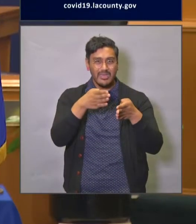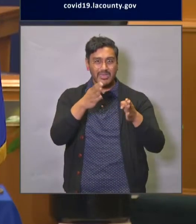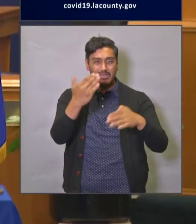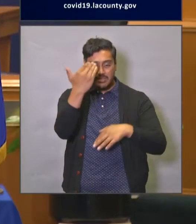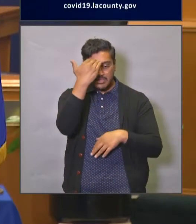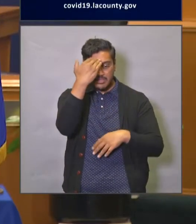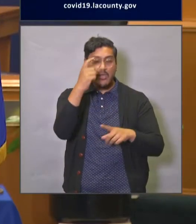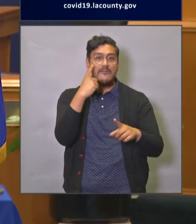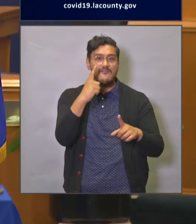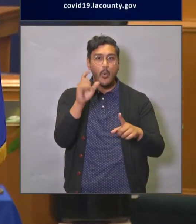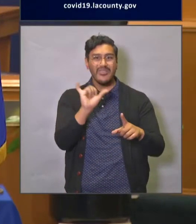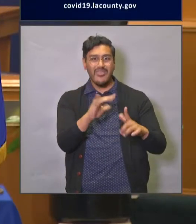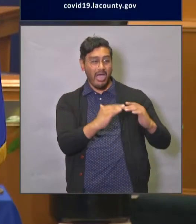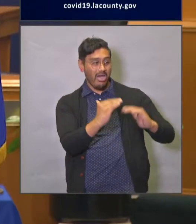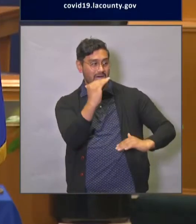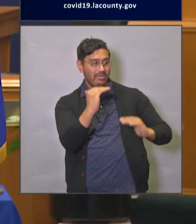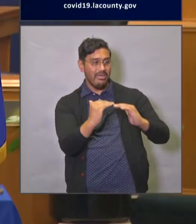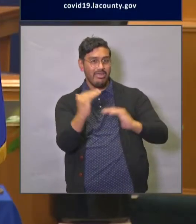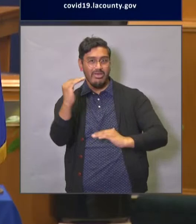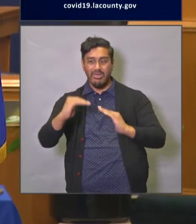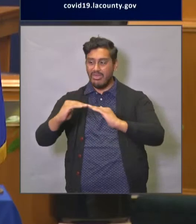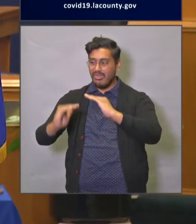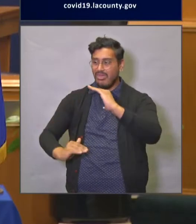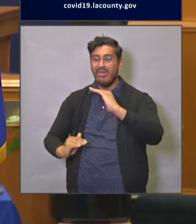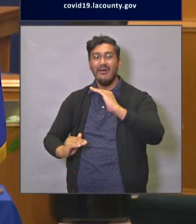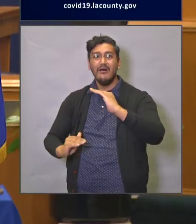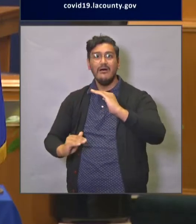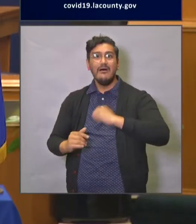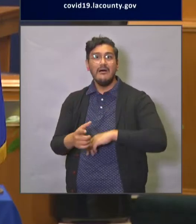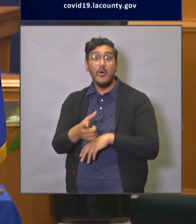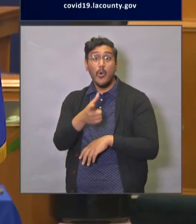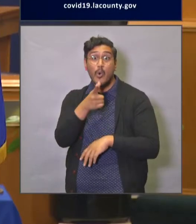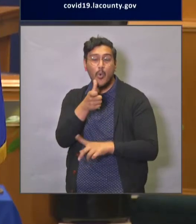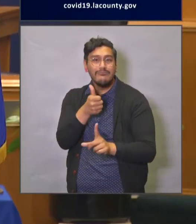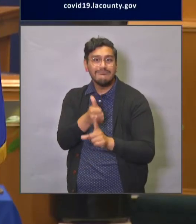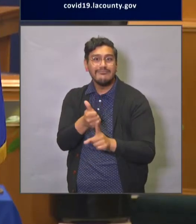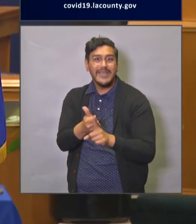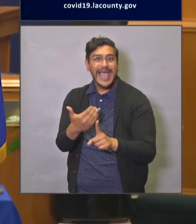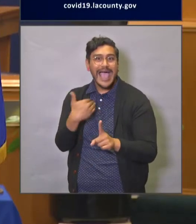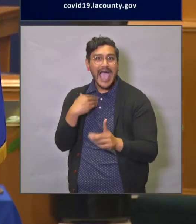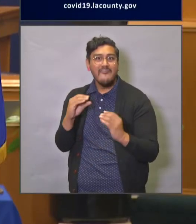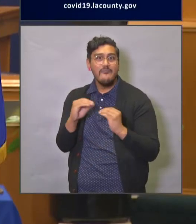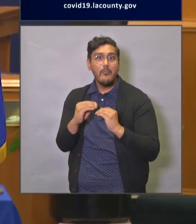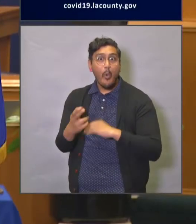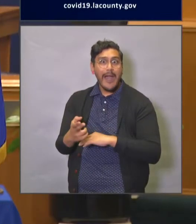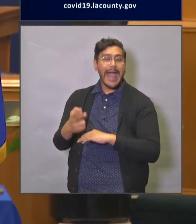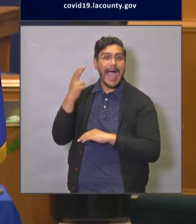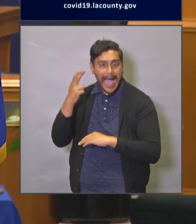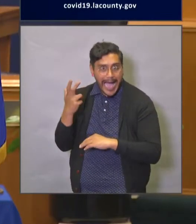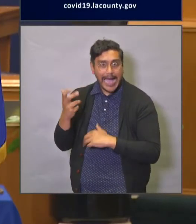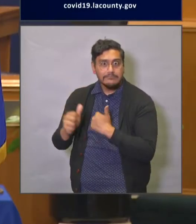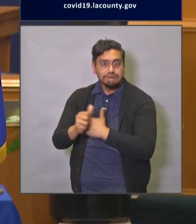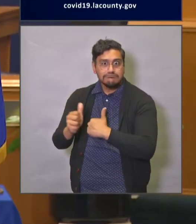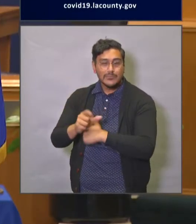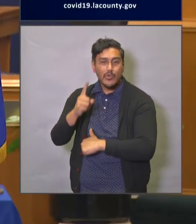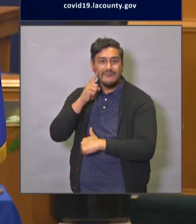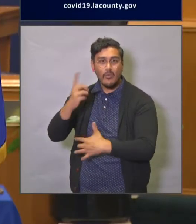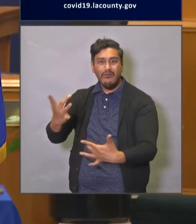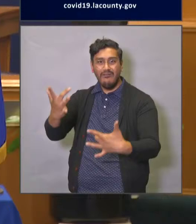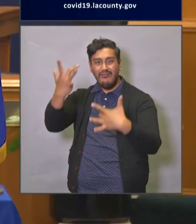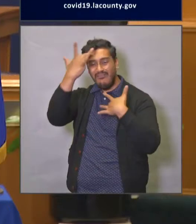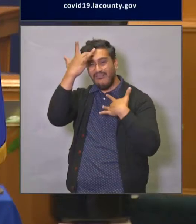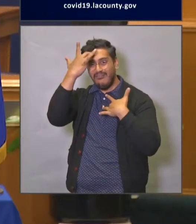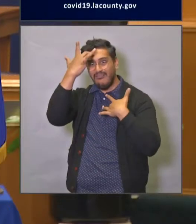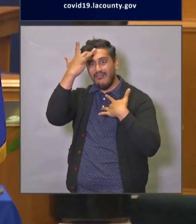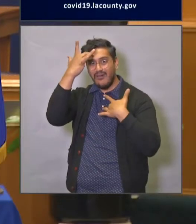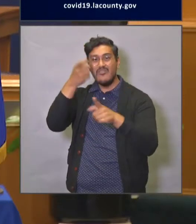around disproportionality, who is really has much higher rates of illness associated